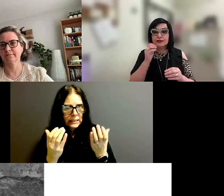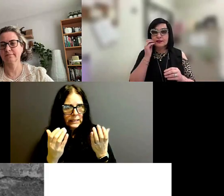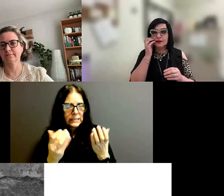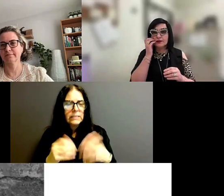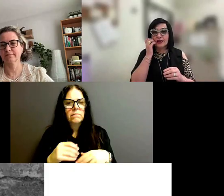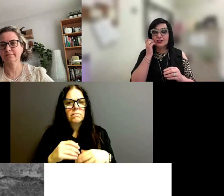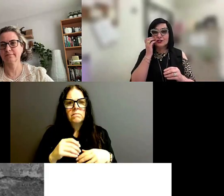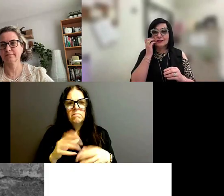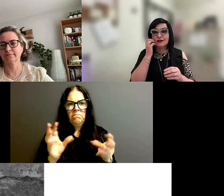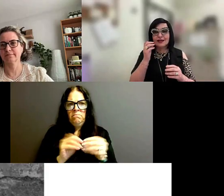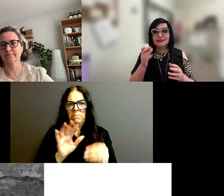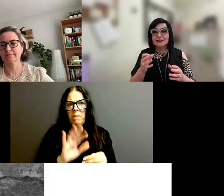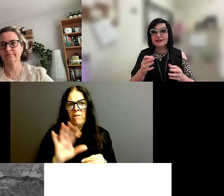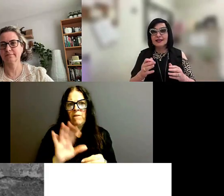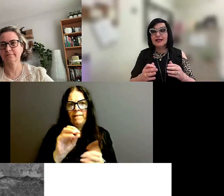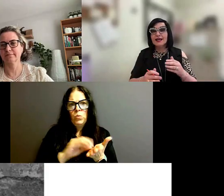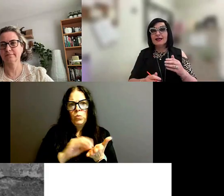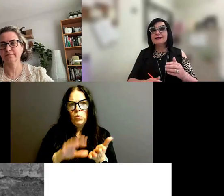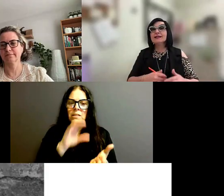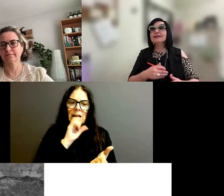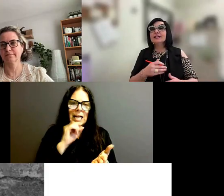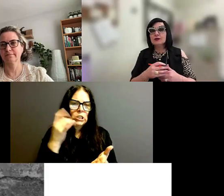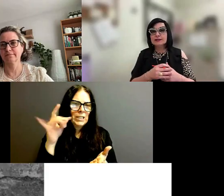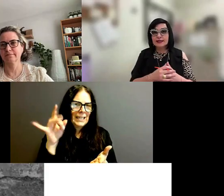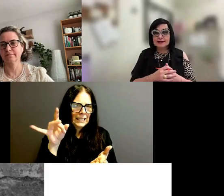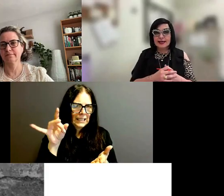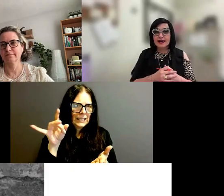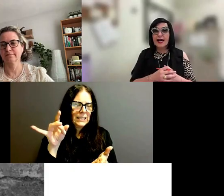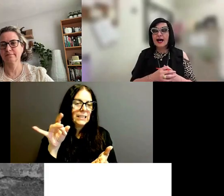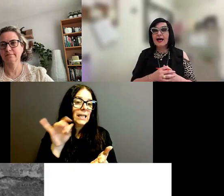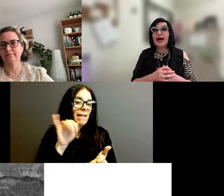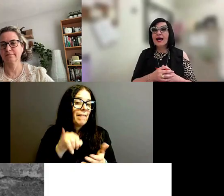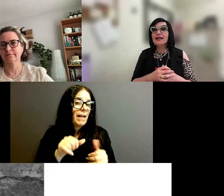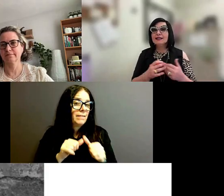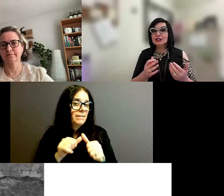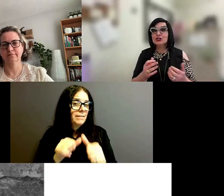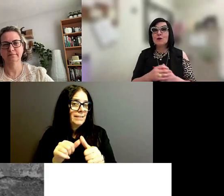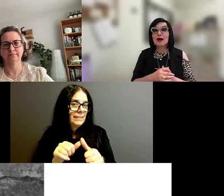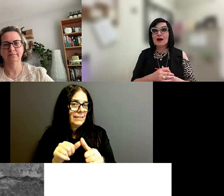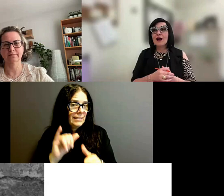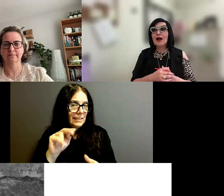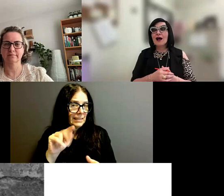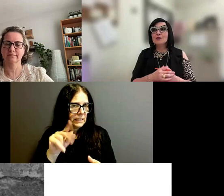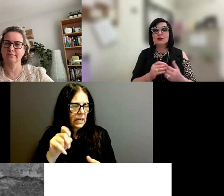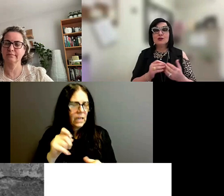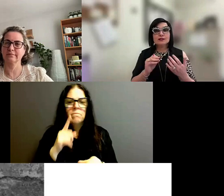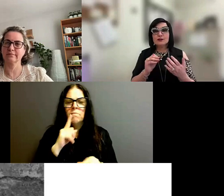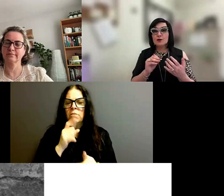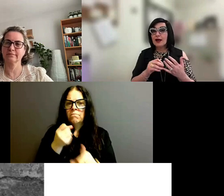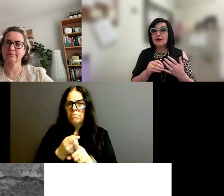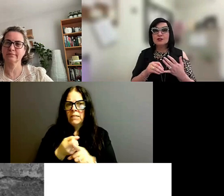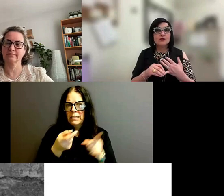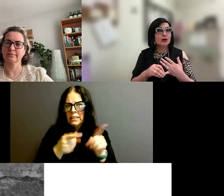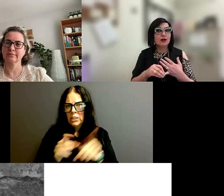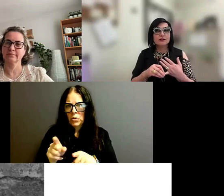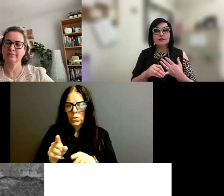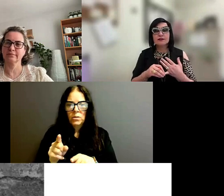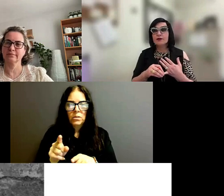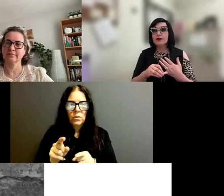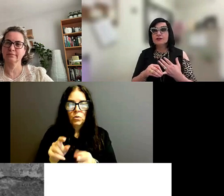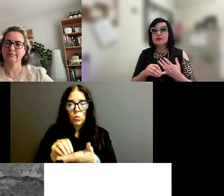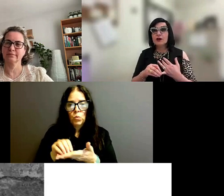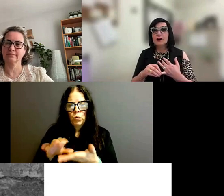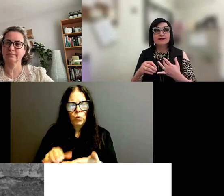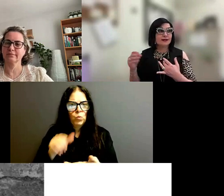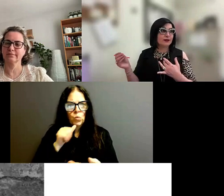50 students under the ages of 18 and it's continuous intake, I had an issue where students don't have student cards.